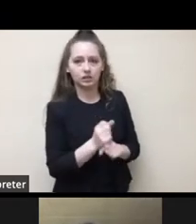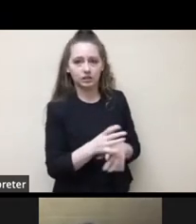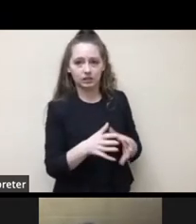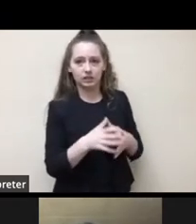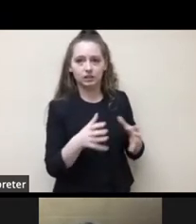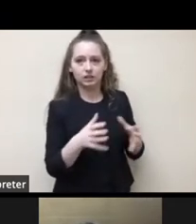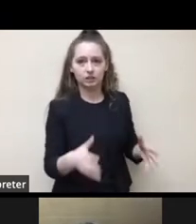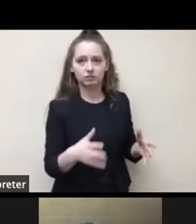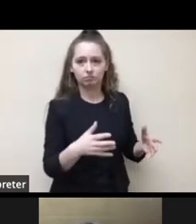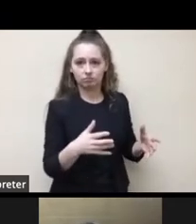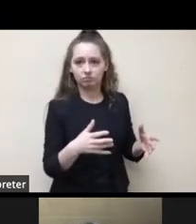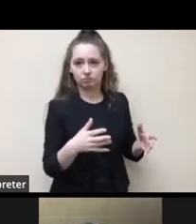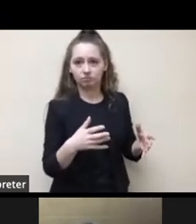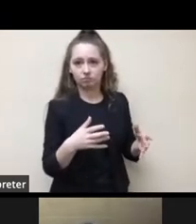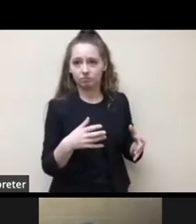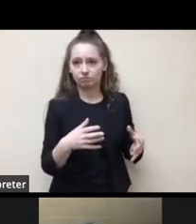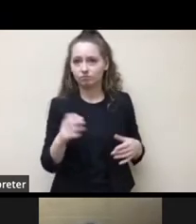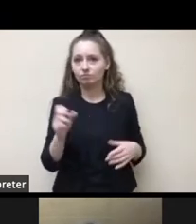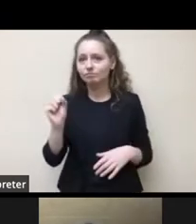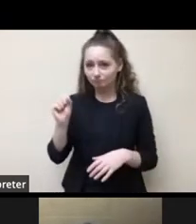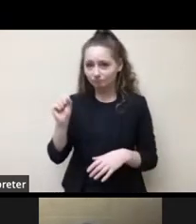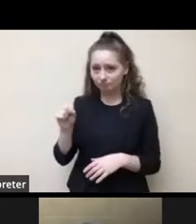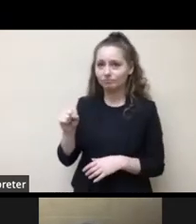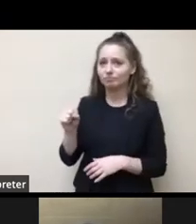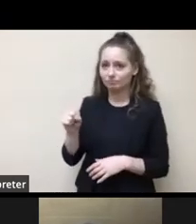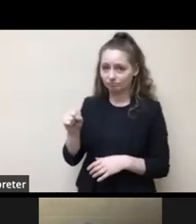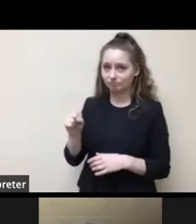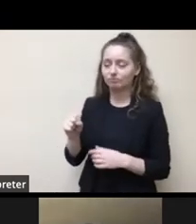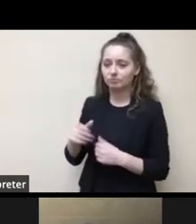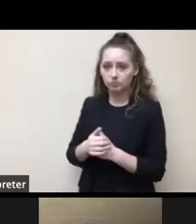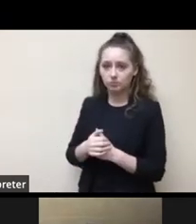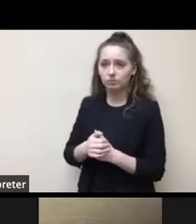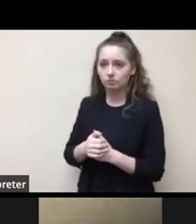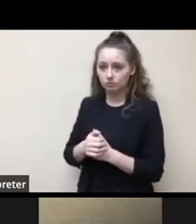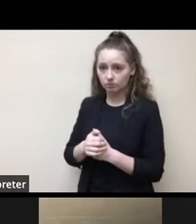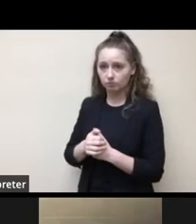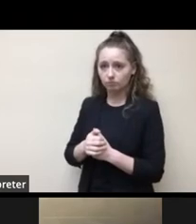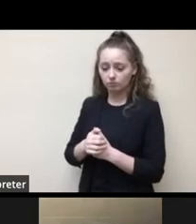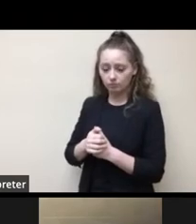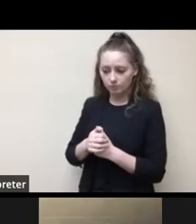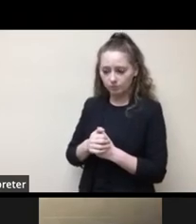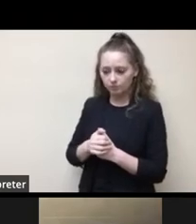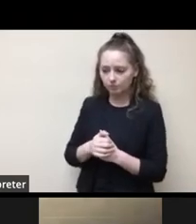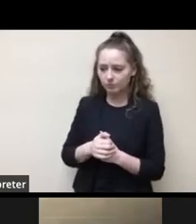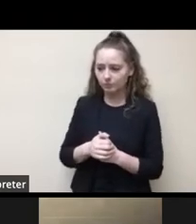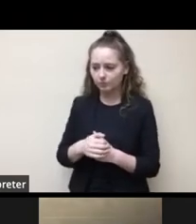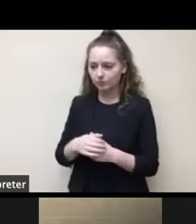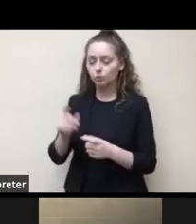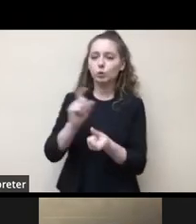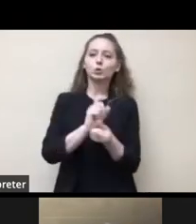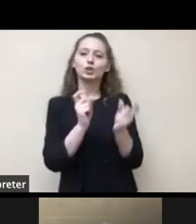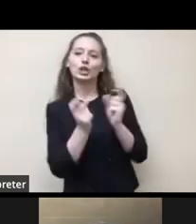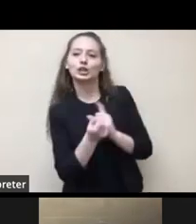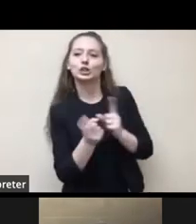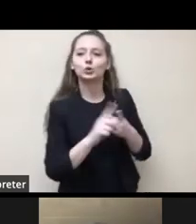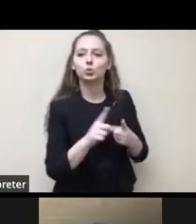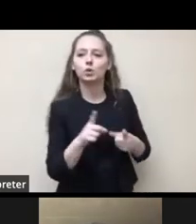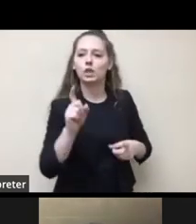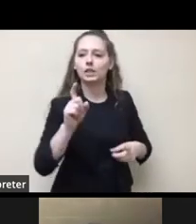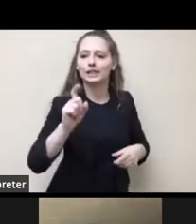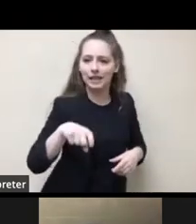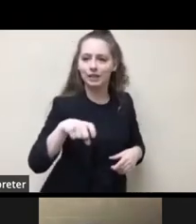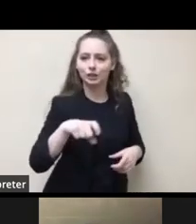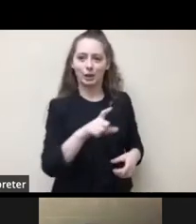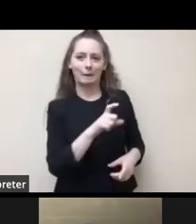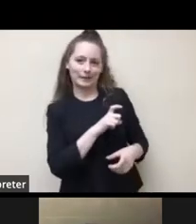also get, of course, the calls at the playground and everything like that. We're turning into the essential police, or, right? That's true. So, you